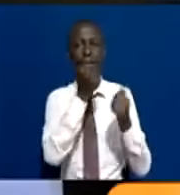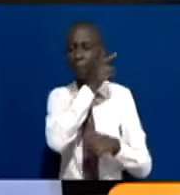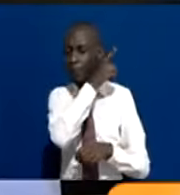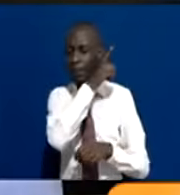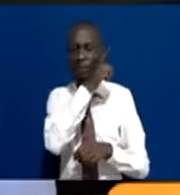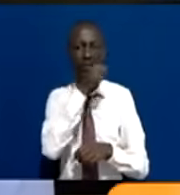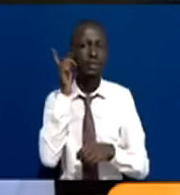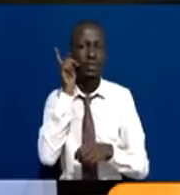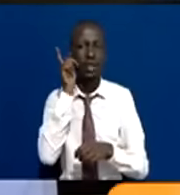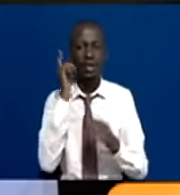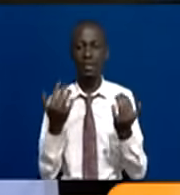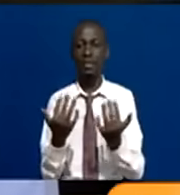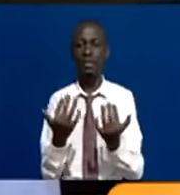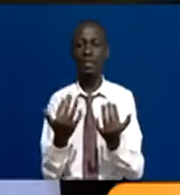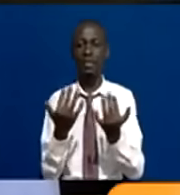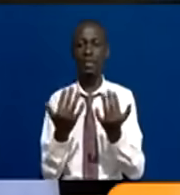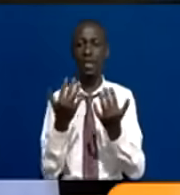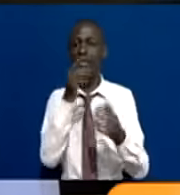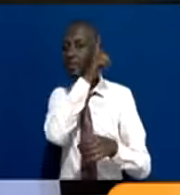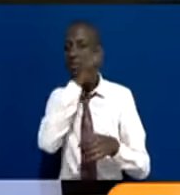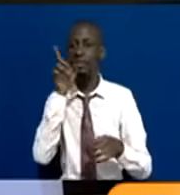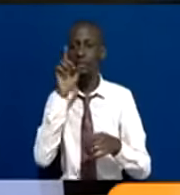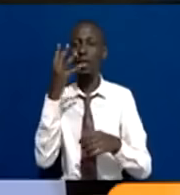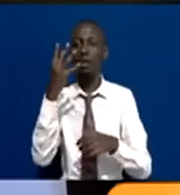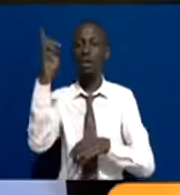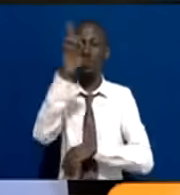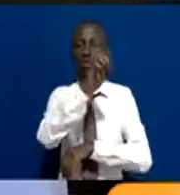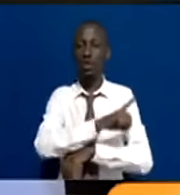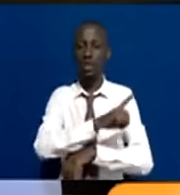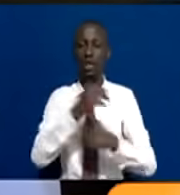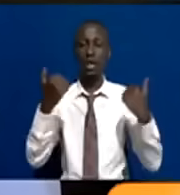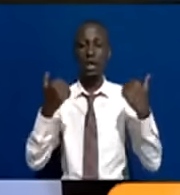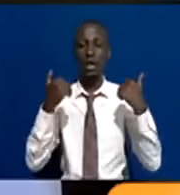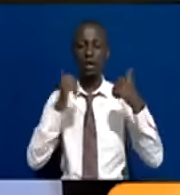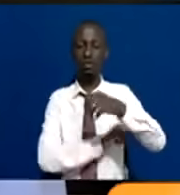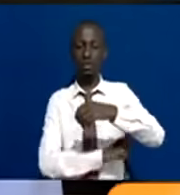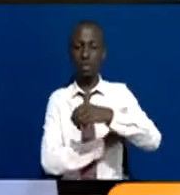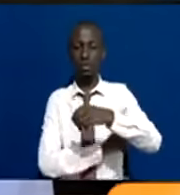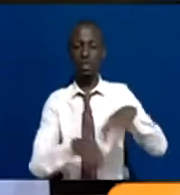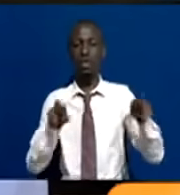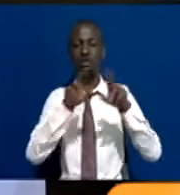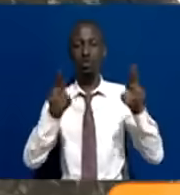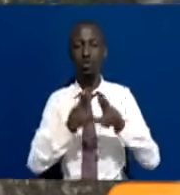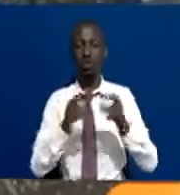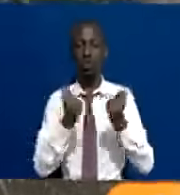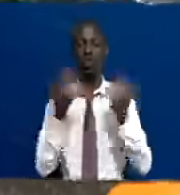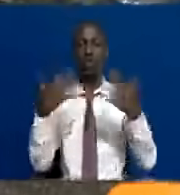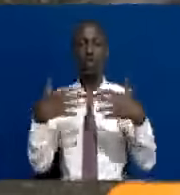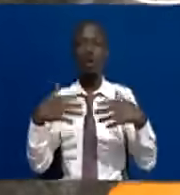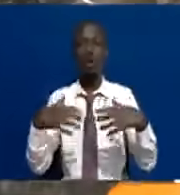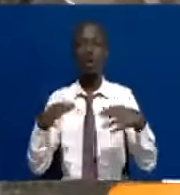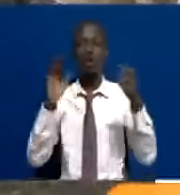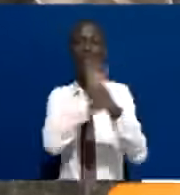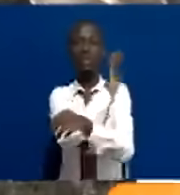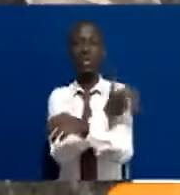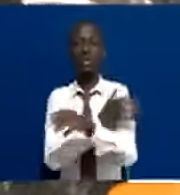takes approximately 4 days, and we're drying it under room temperature so that it cannot lose its nutrients. The grass is then